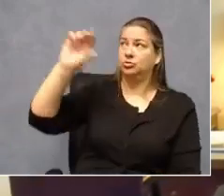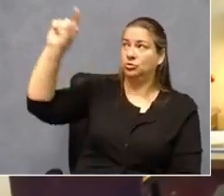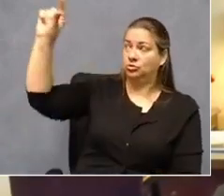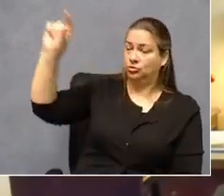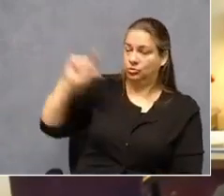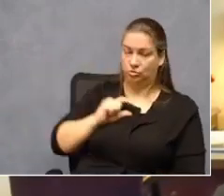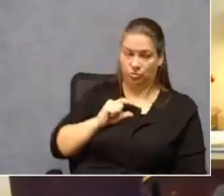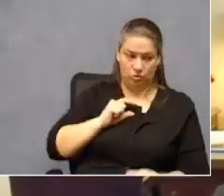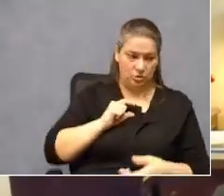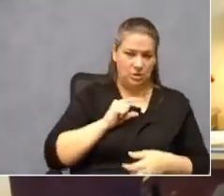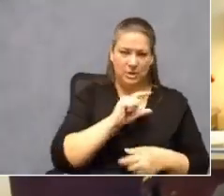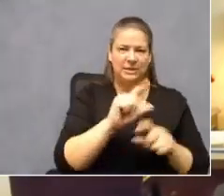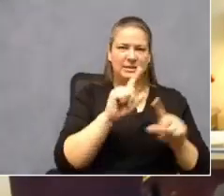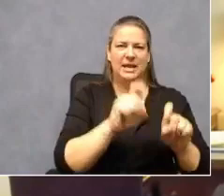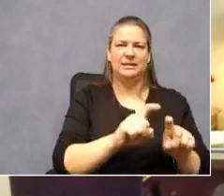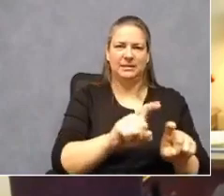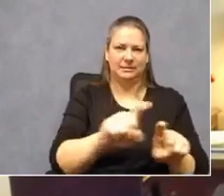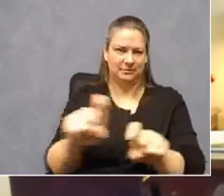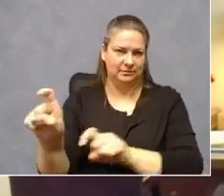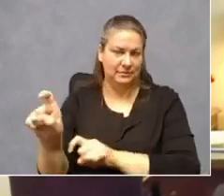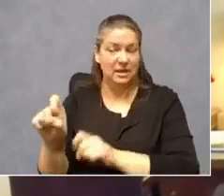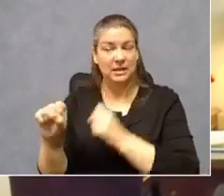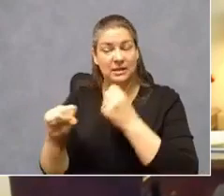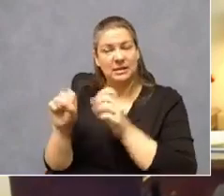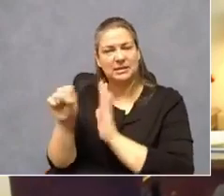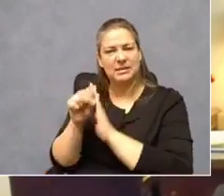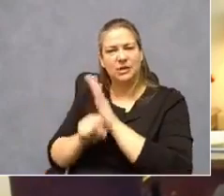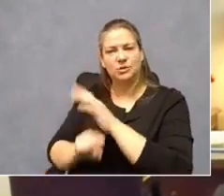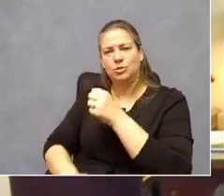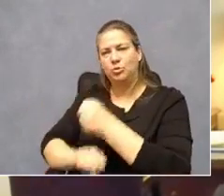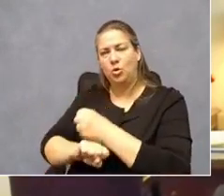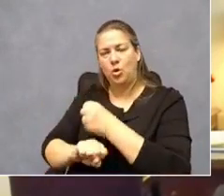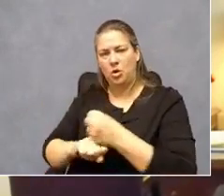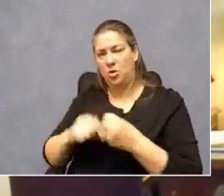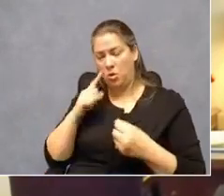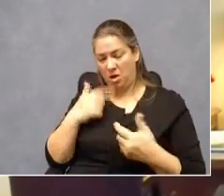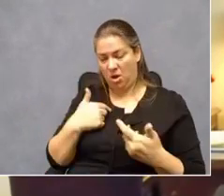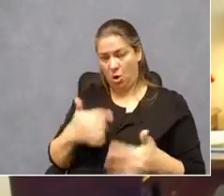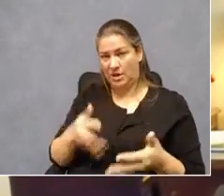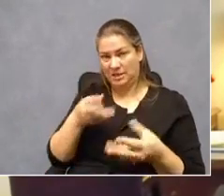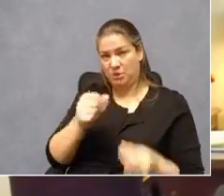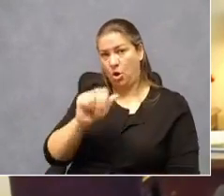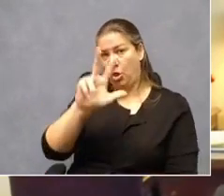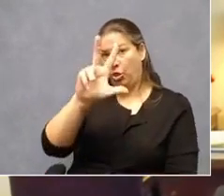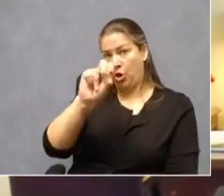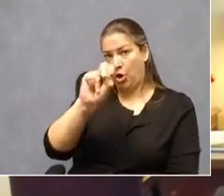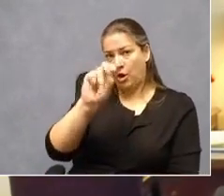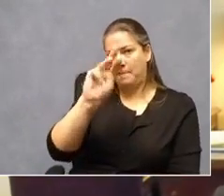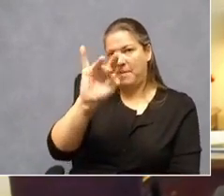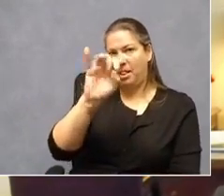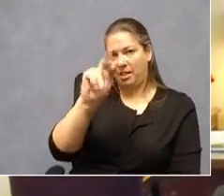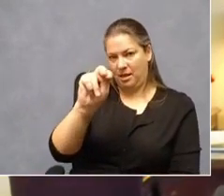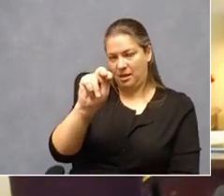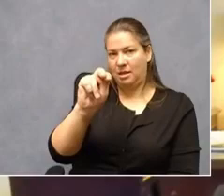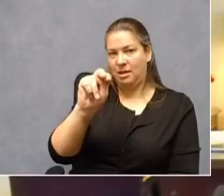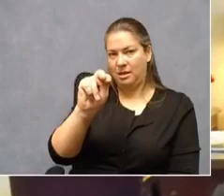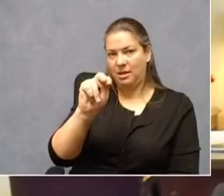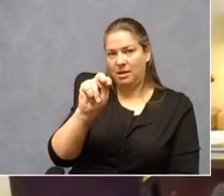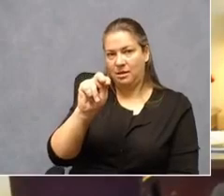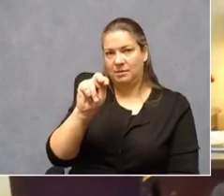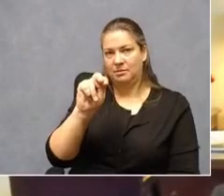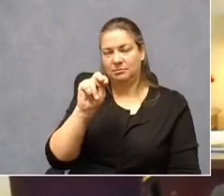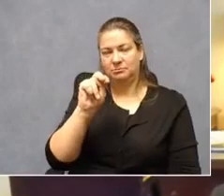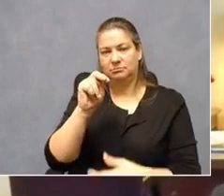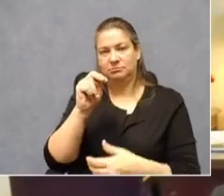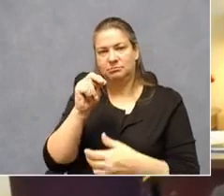state. We think we've already spent over 30 million in tests that have been provided with CARES